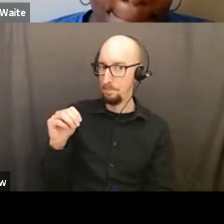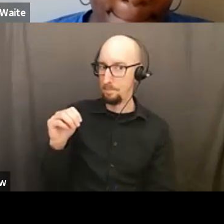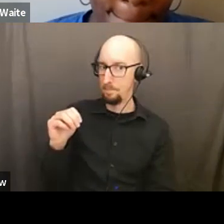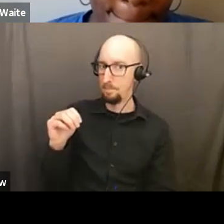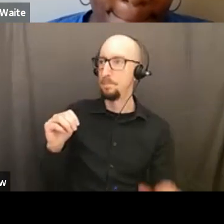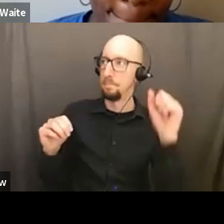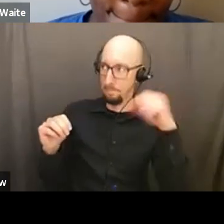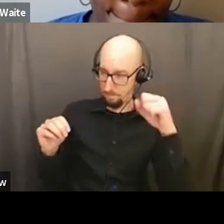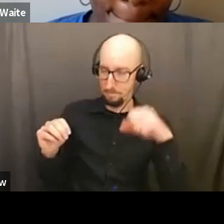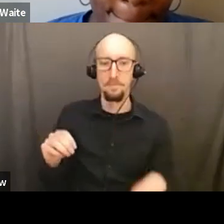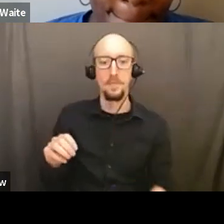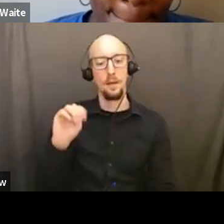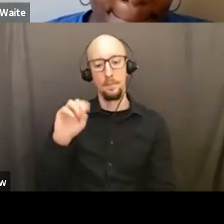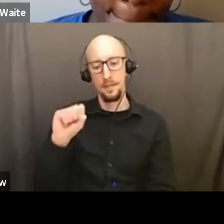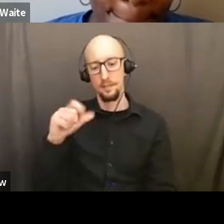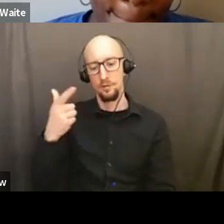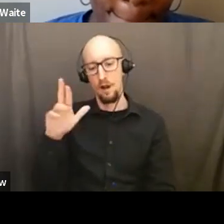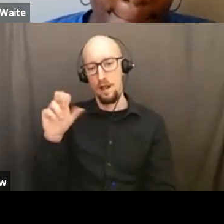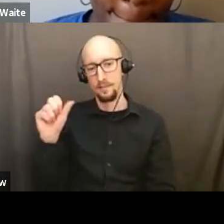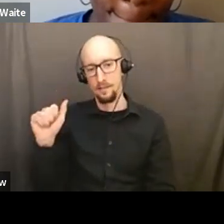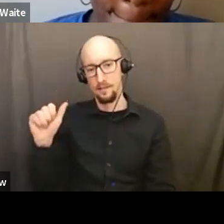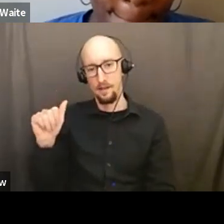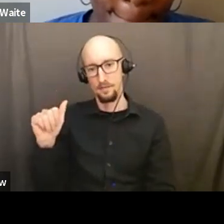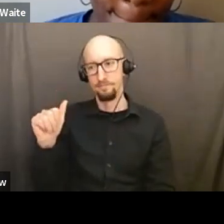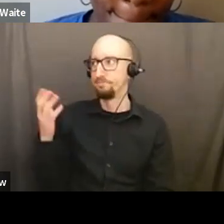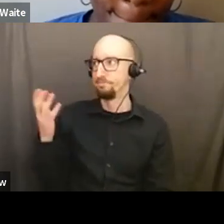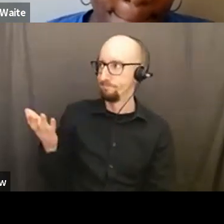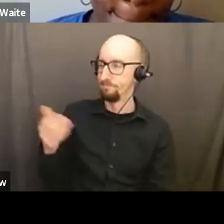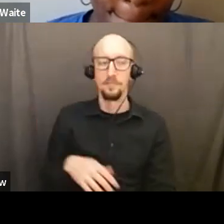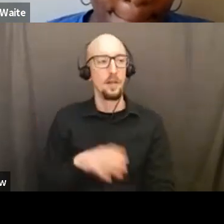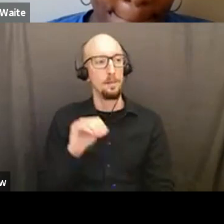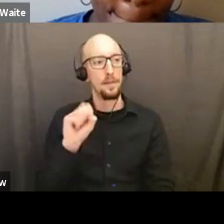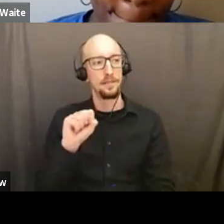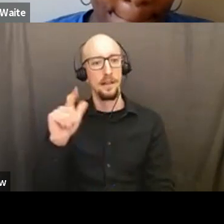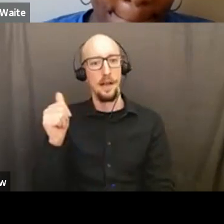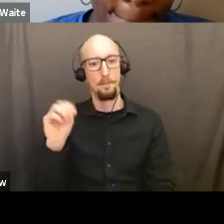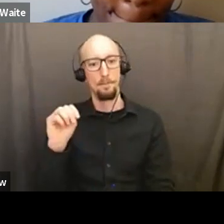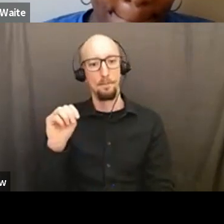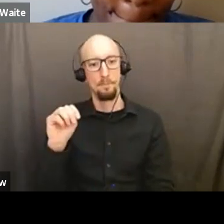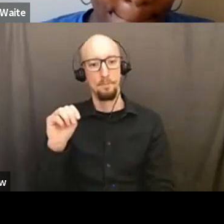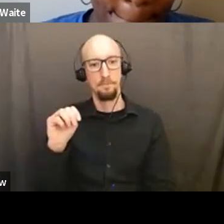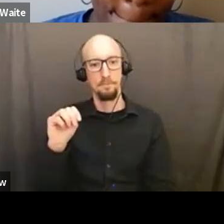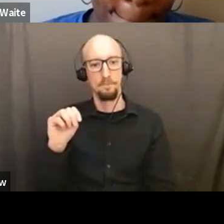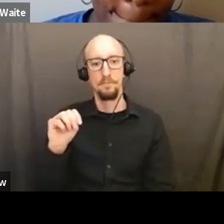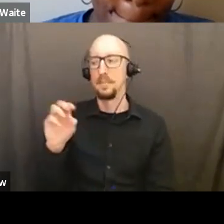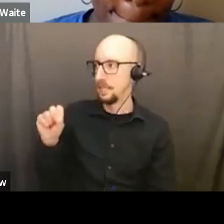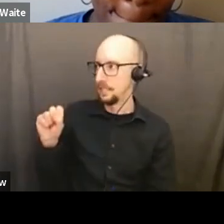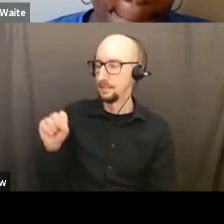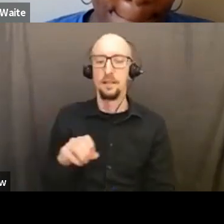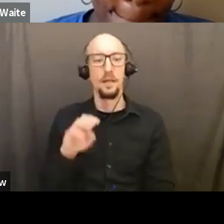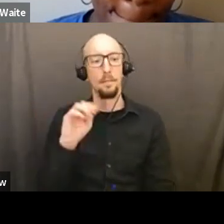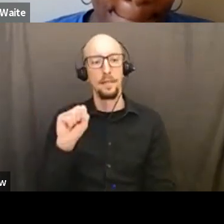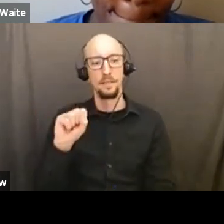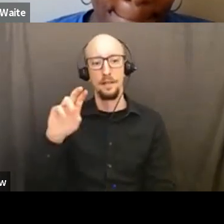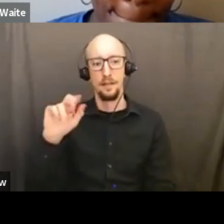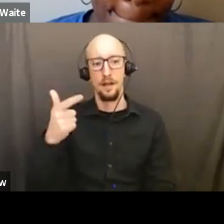Yeah. Ms. Grassa, Present. Ms. Lam, Yes. Ms.